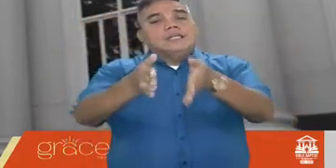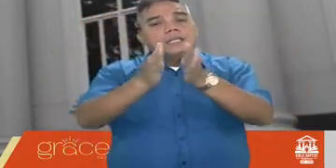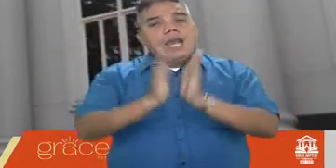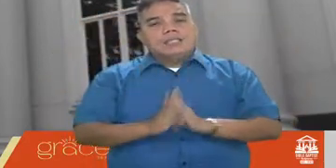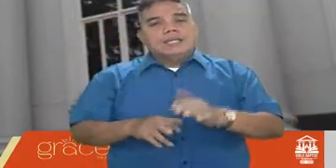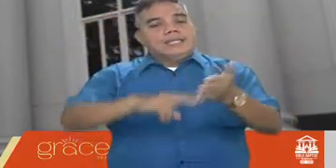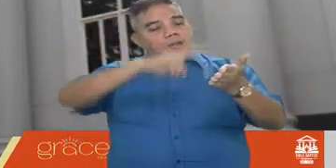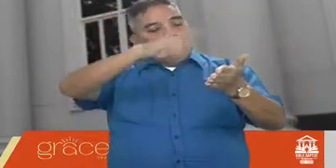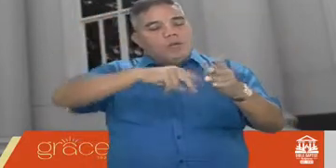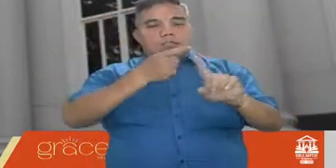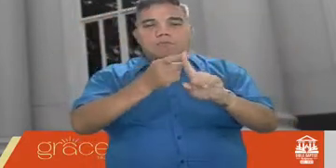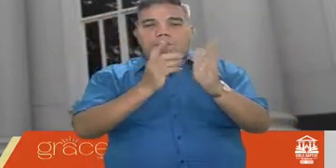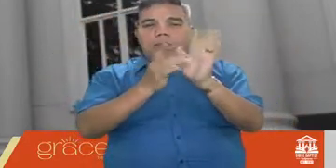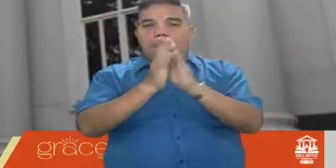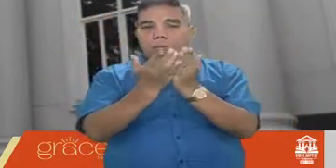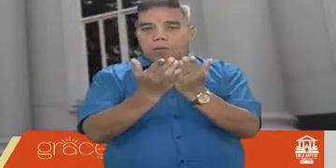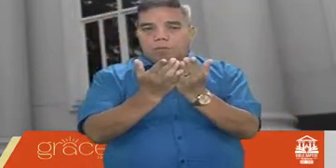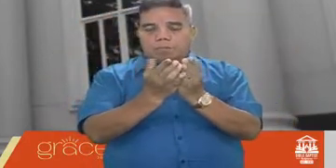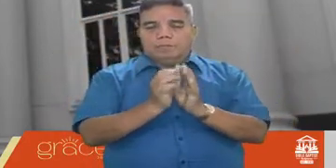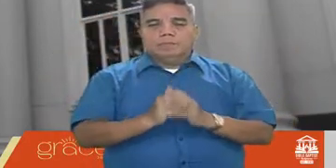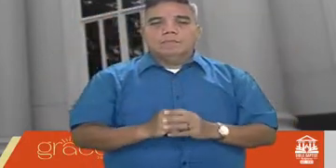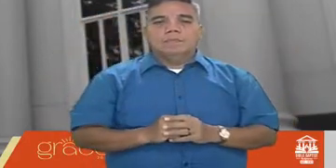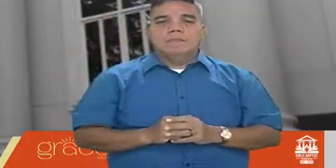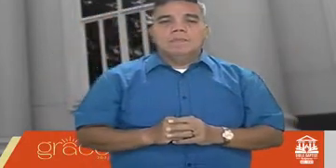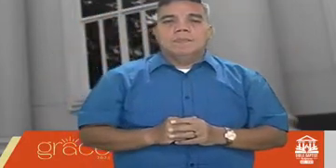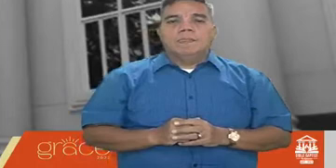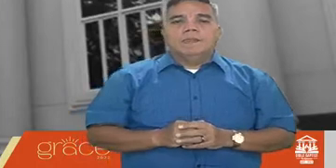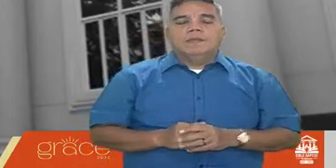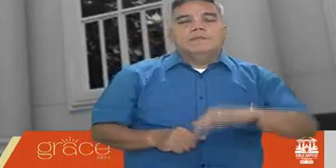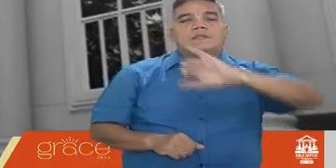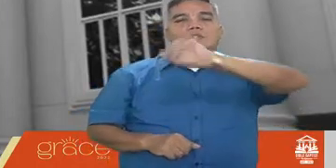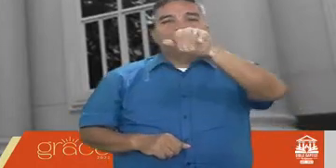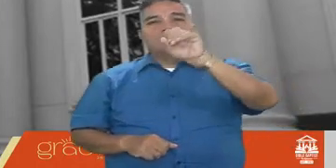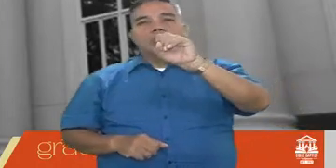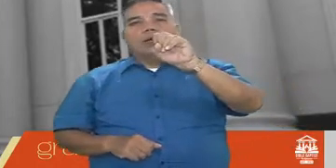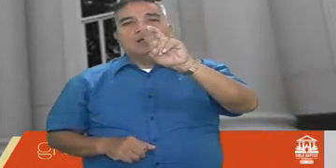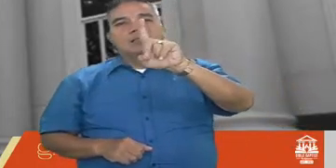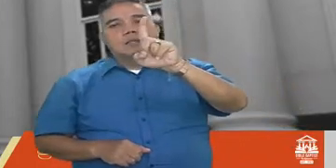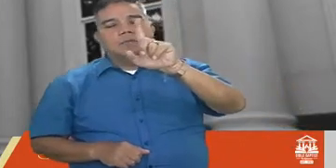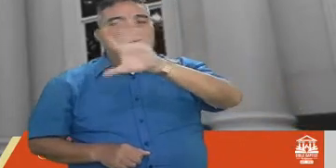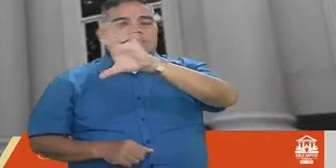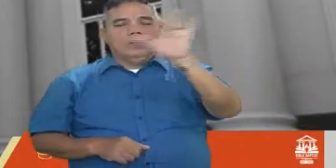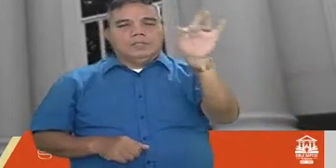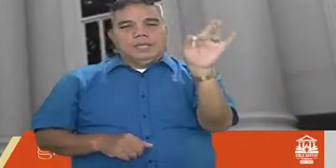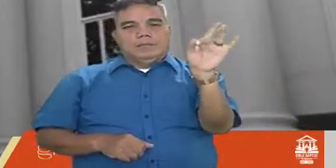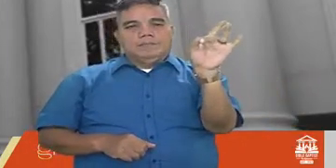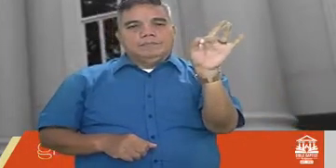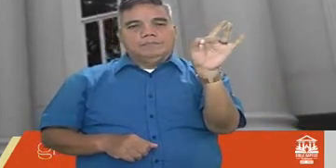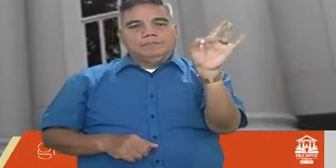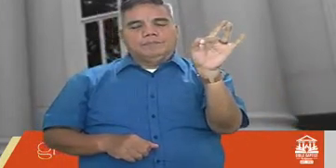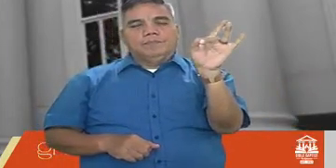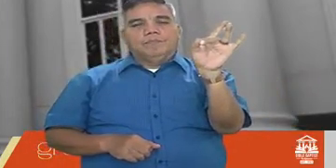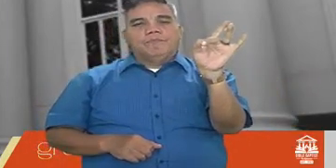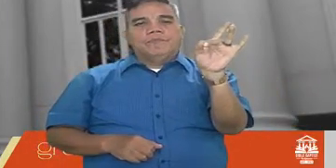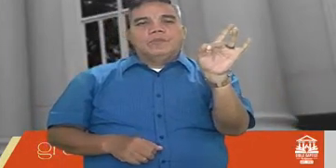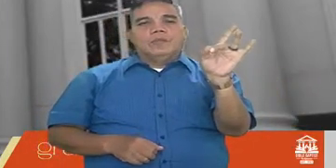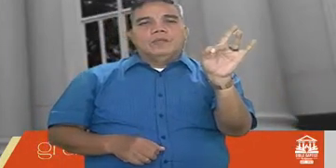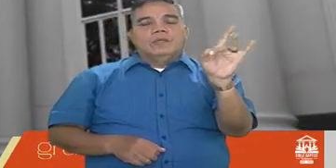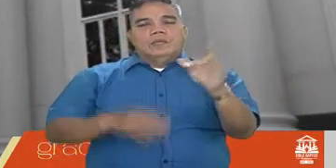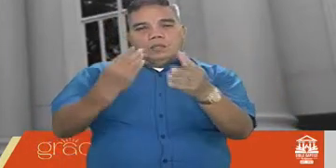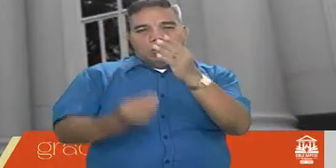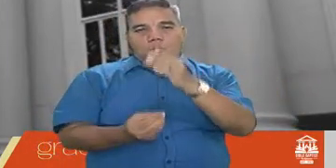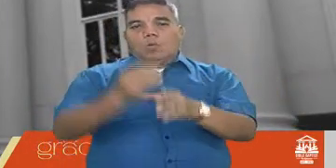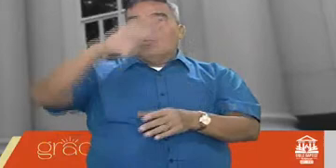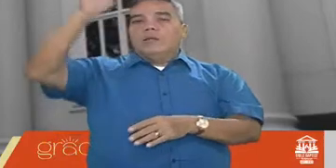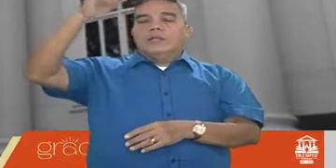claiming the verse. Claiming the verse. Joshua chapter 1 verse number 8. Grow in grace and in the knowledge of Lord Jesus